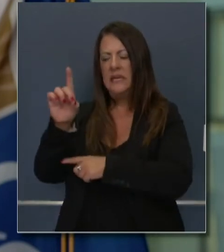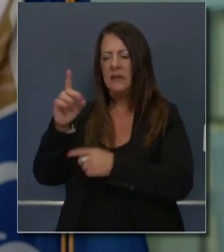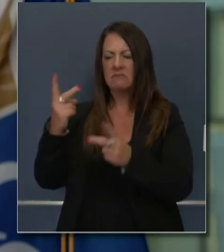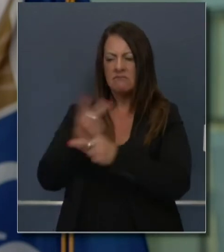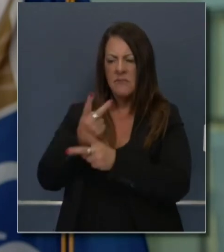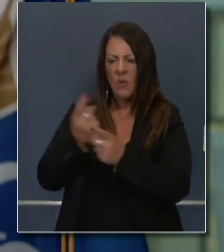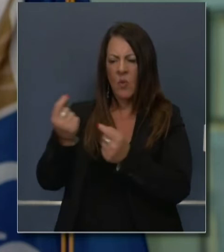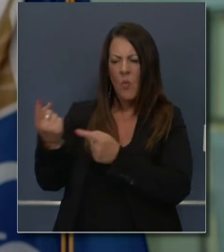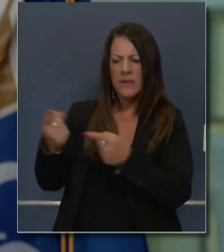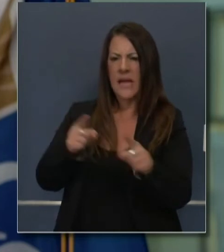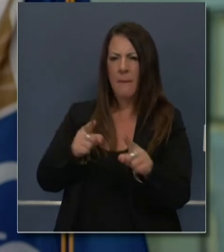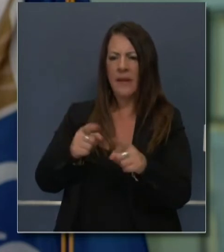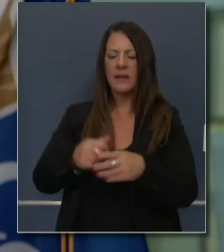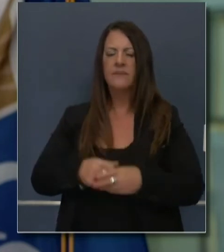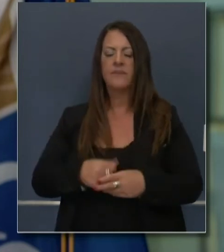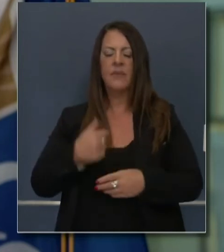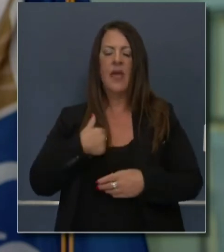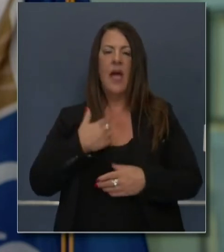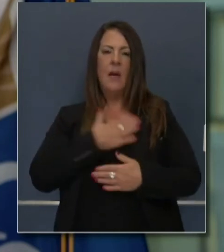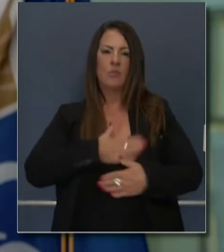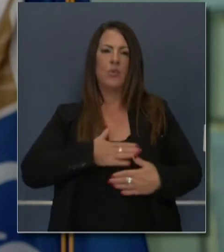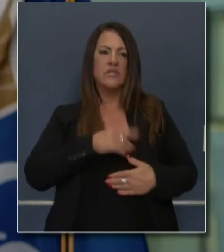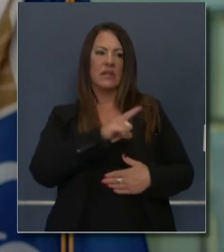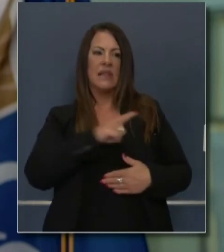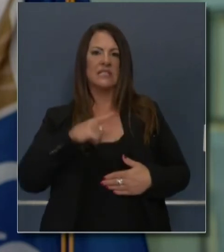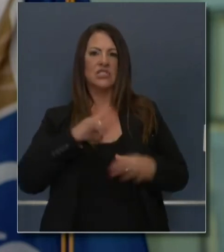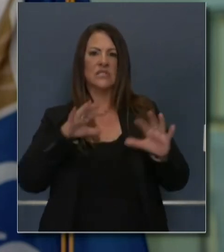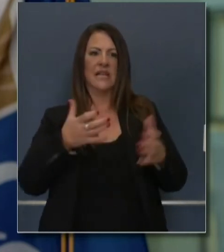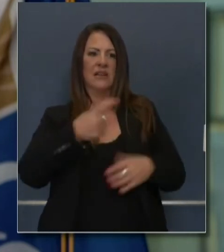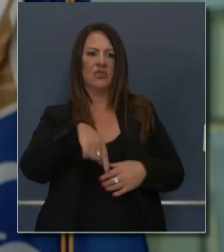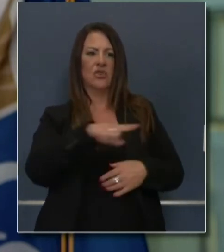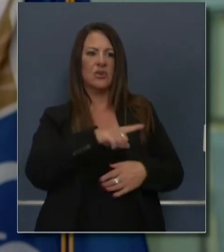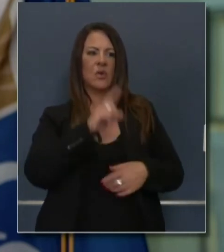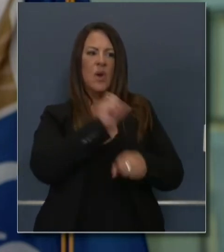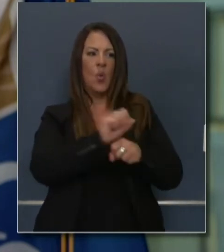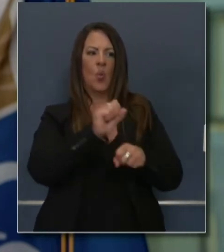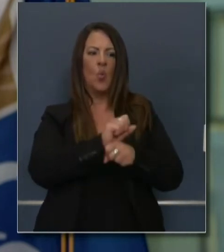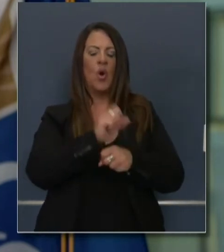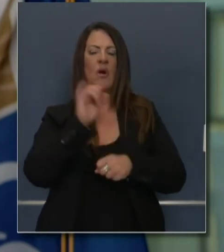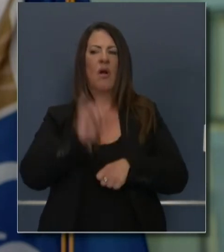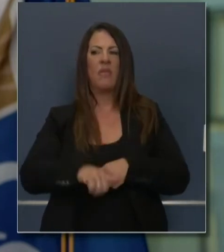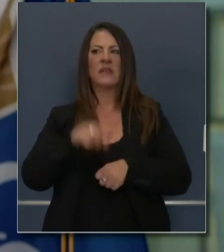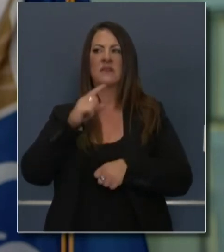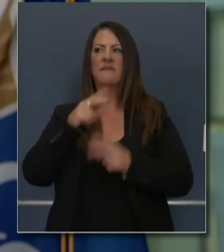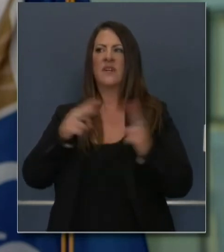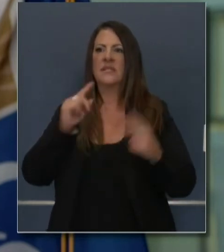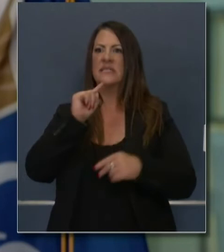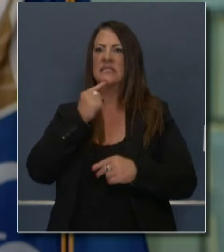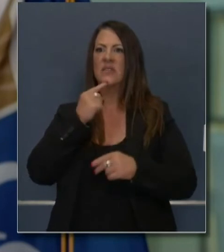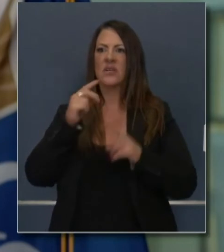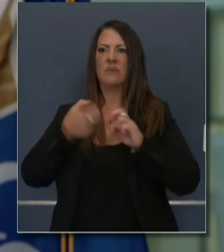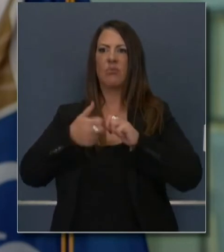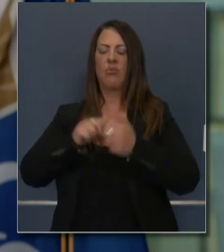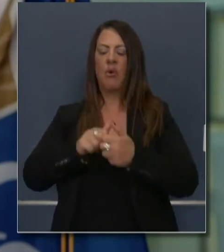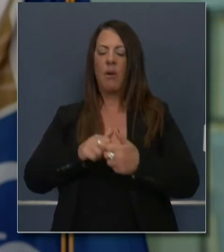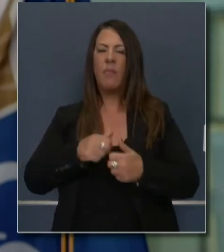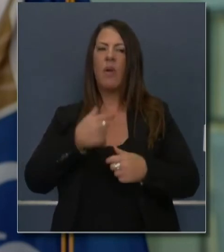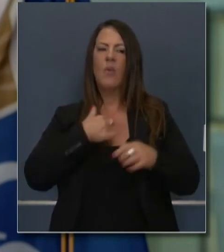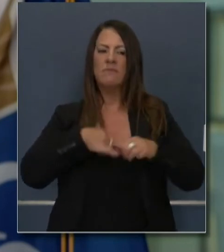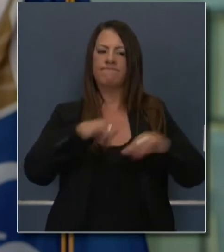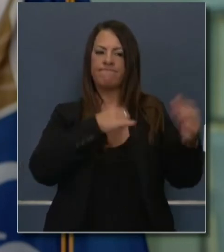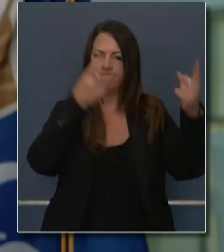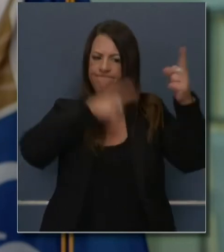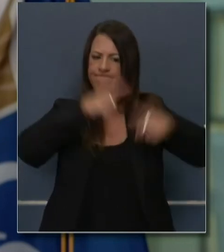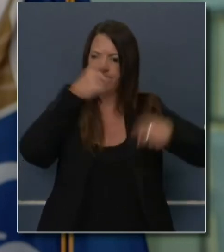real time. I appreciate the legislative urgency. We've worked very closely with many legislative leaders in this space. We share the same goals. We share the